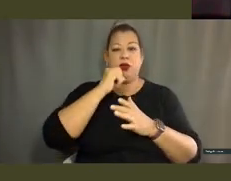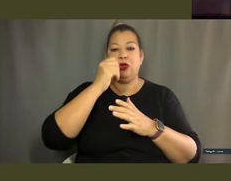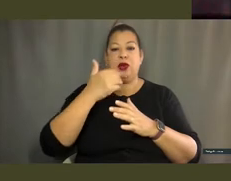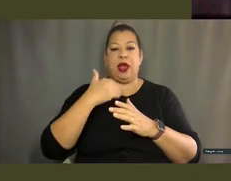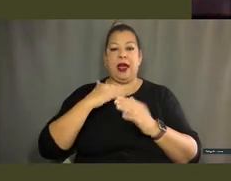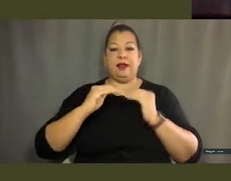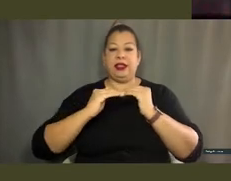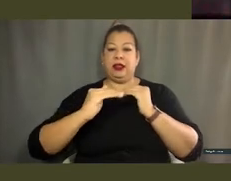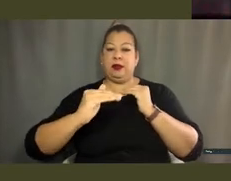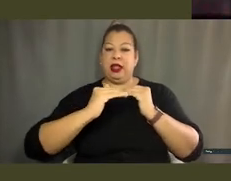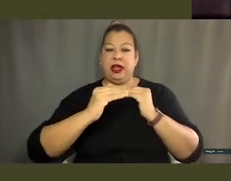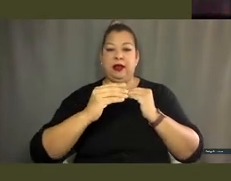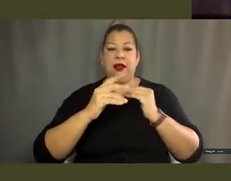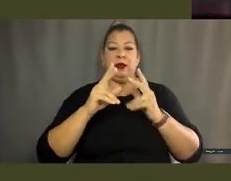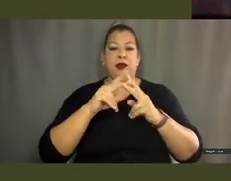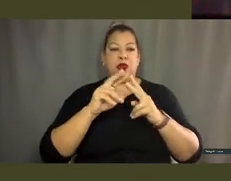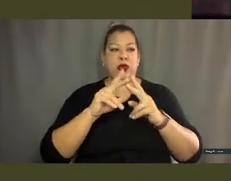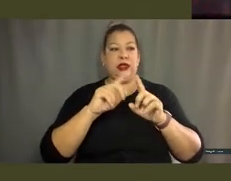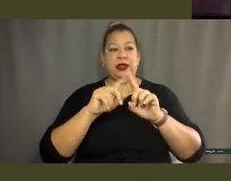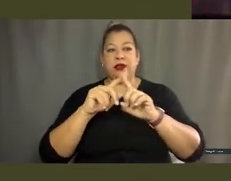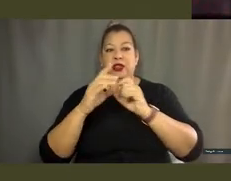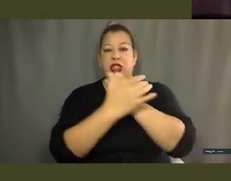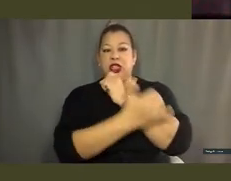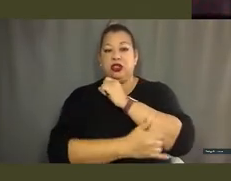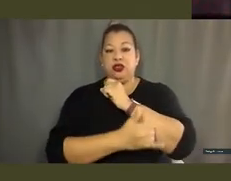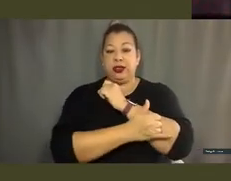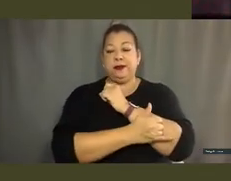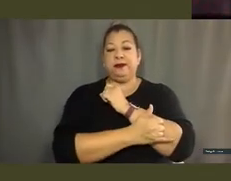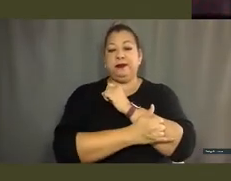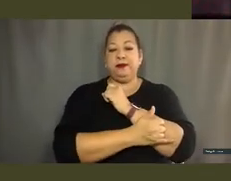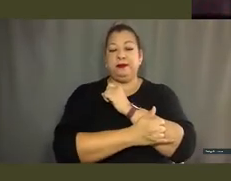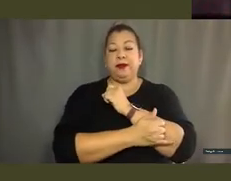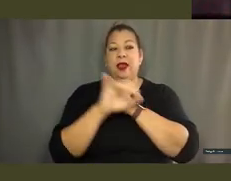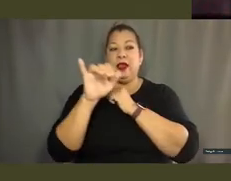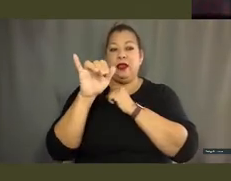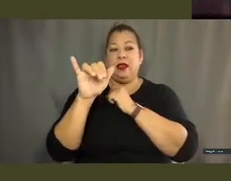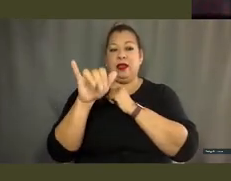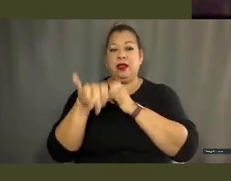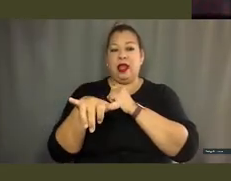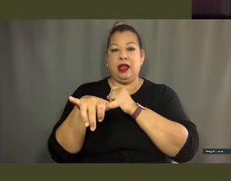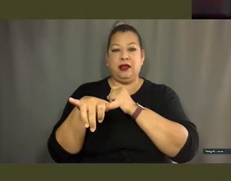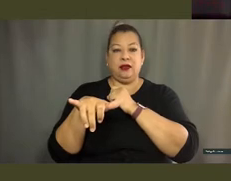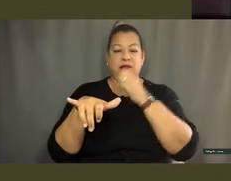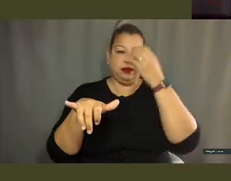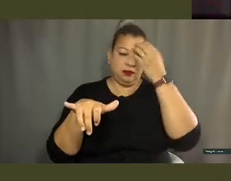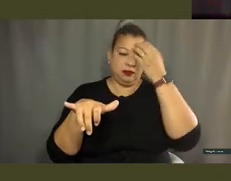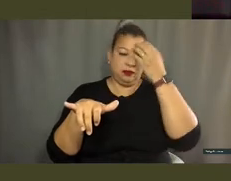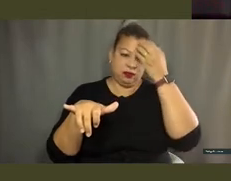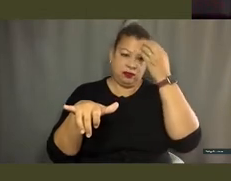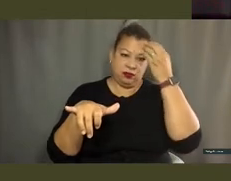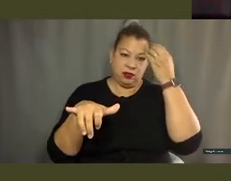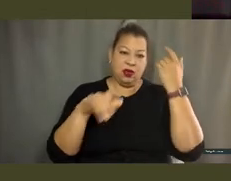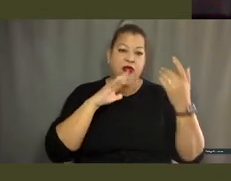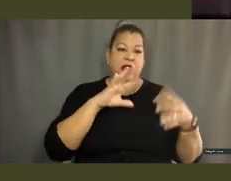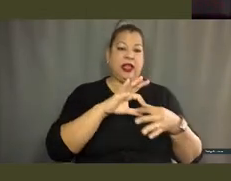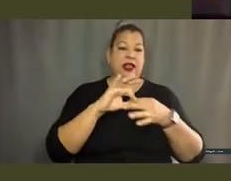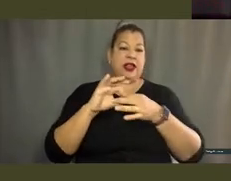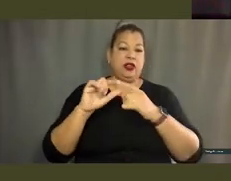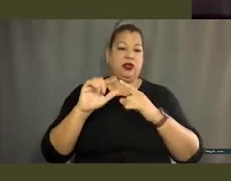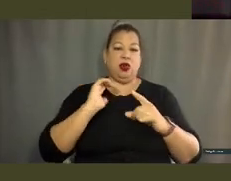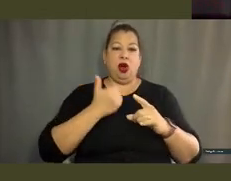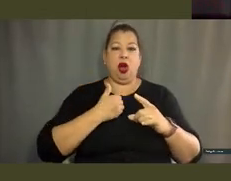herdsmen. And this is quite leading to affecting our diversity, because people are in it from